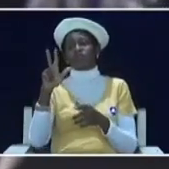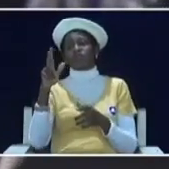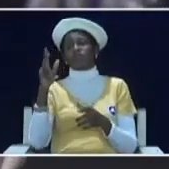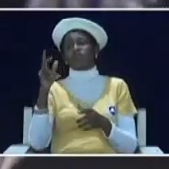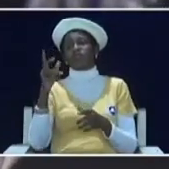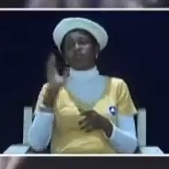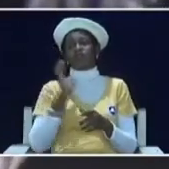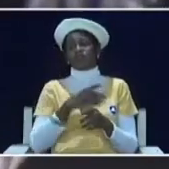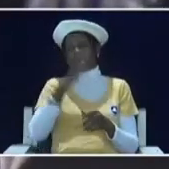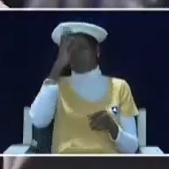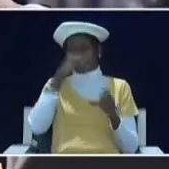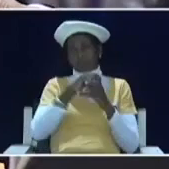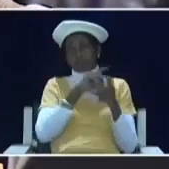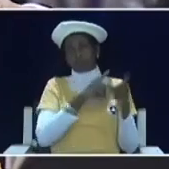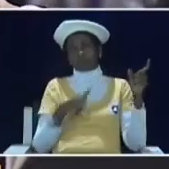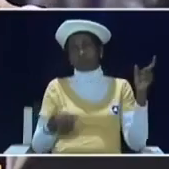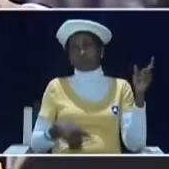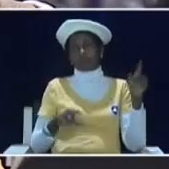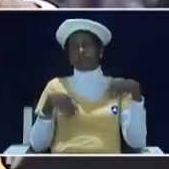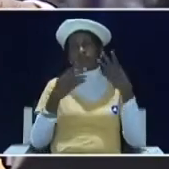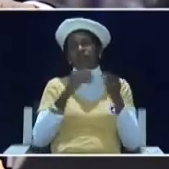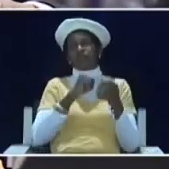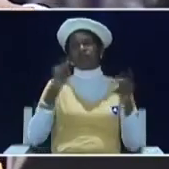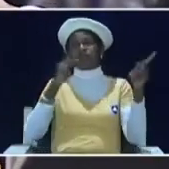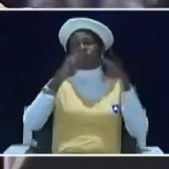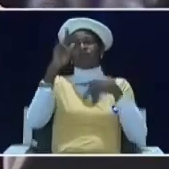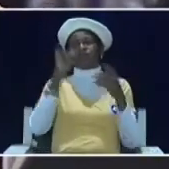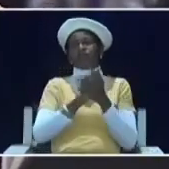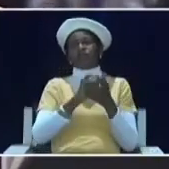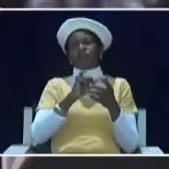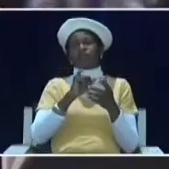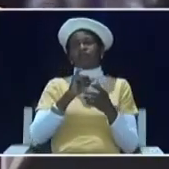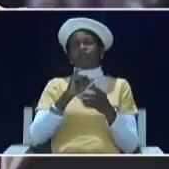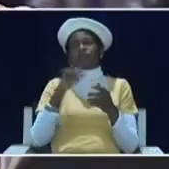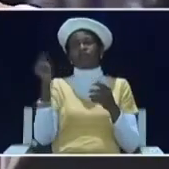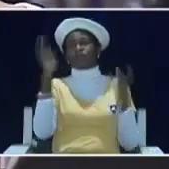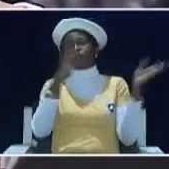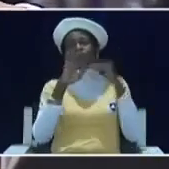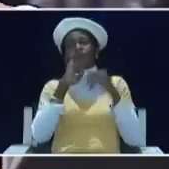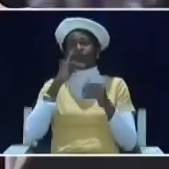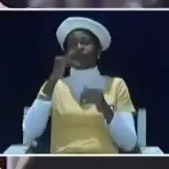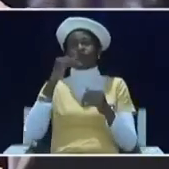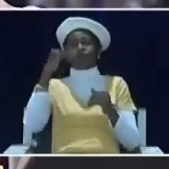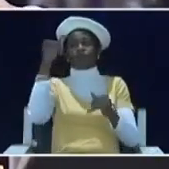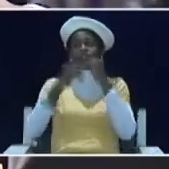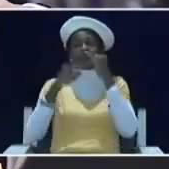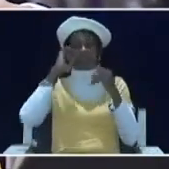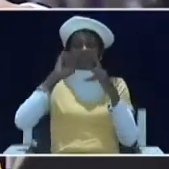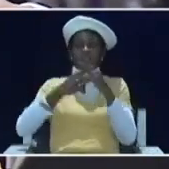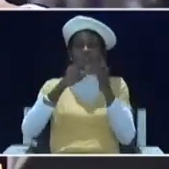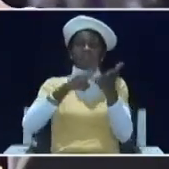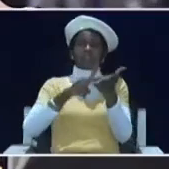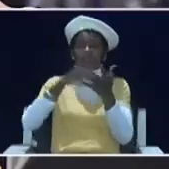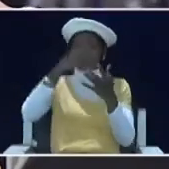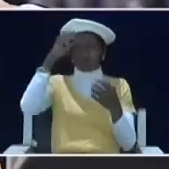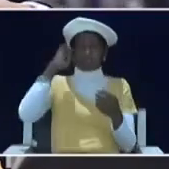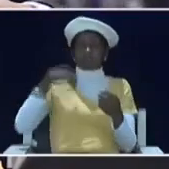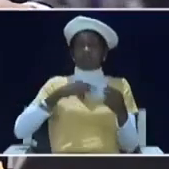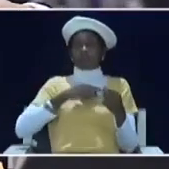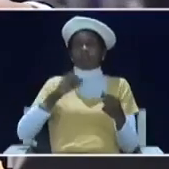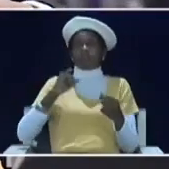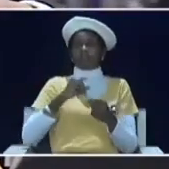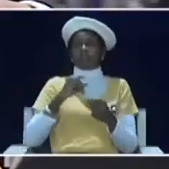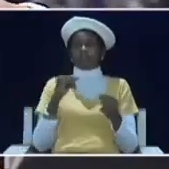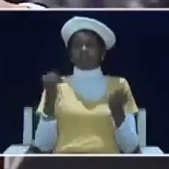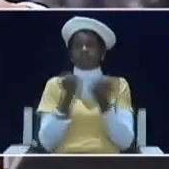daddy in the Lord gave a prophecy that the storm is over. I started dancing because I've been having a running